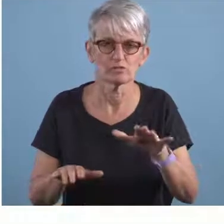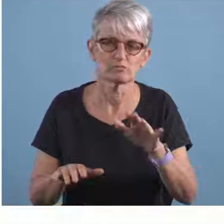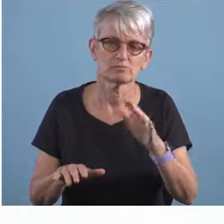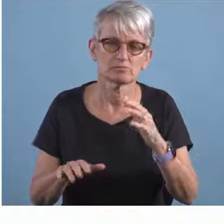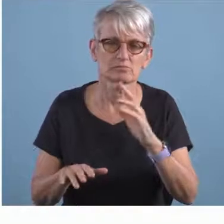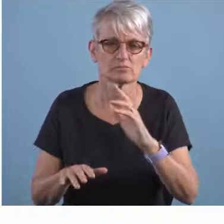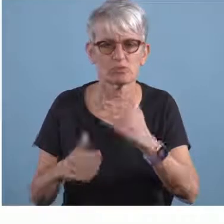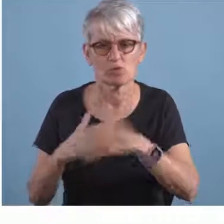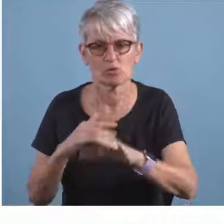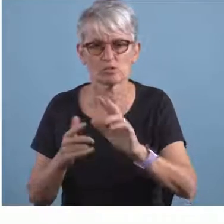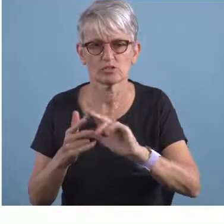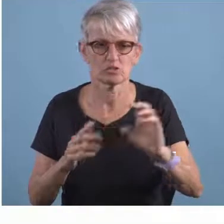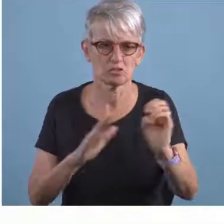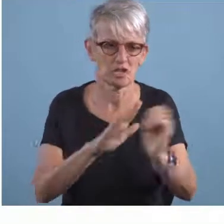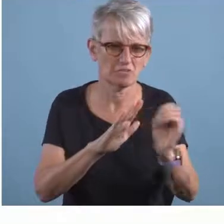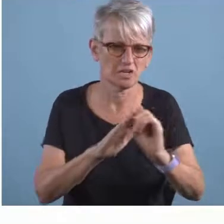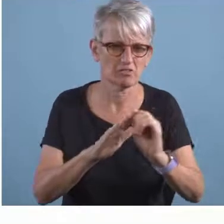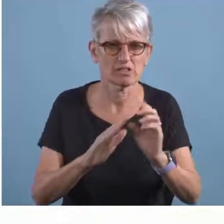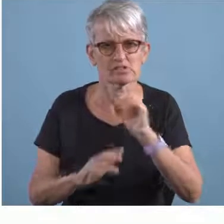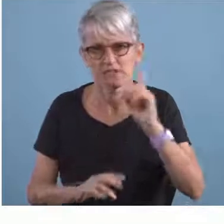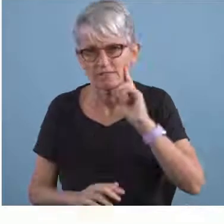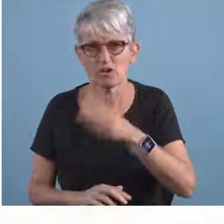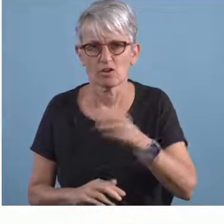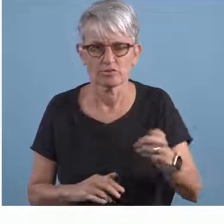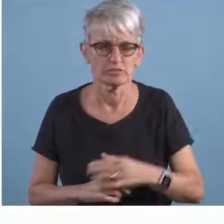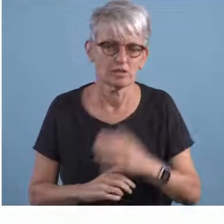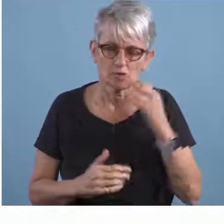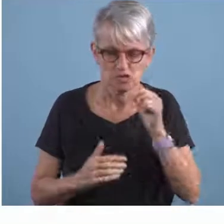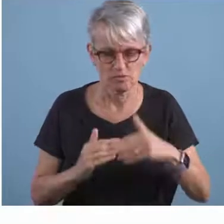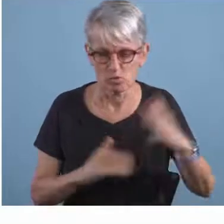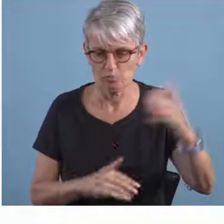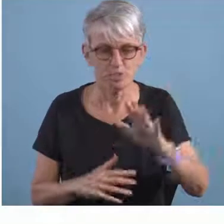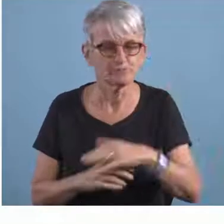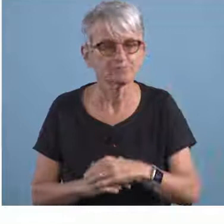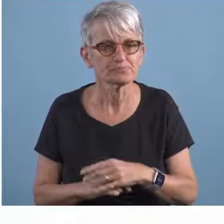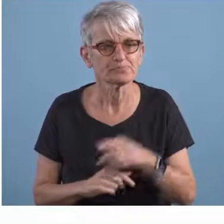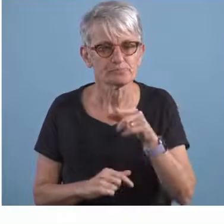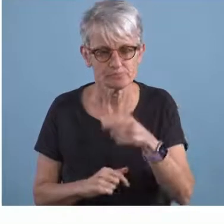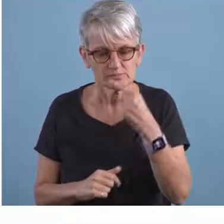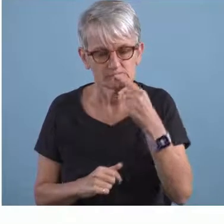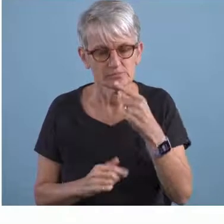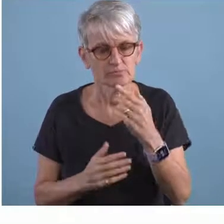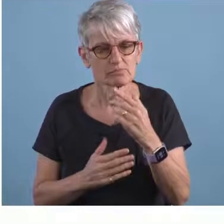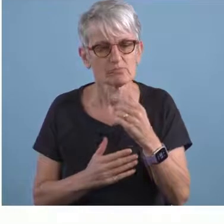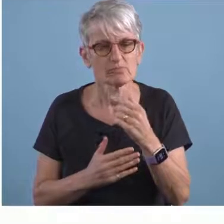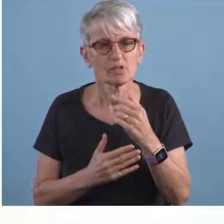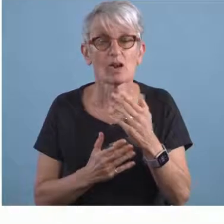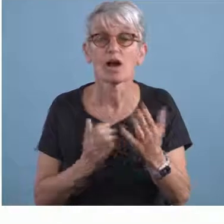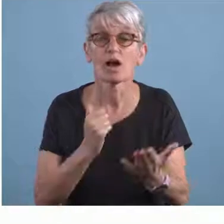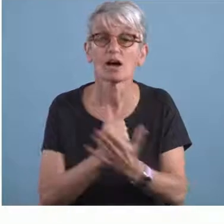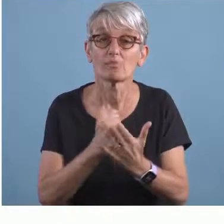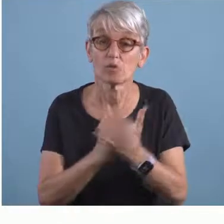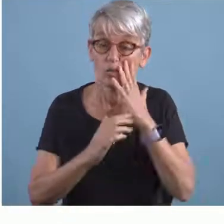at least through elementary. I'm not sure if they go older than that. And they have said that some of these things help them with